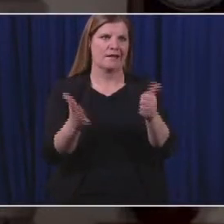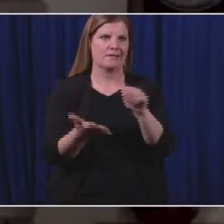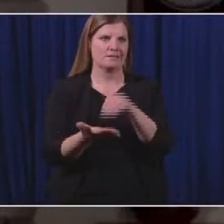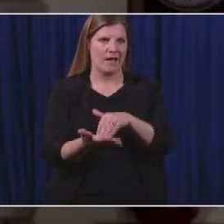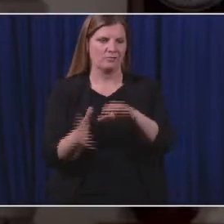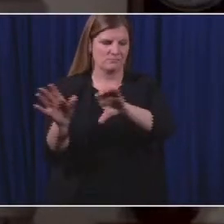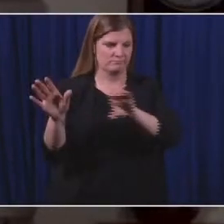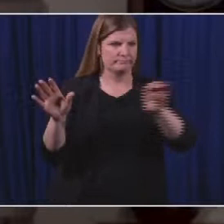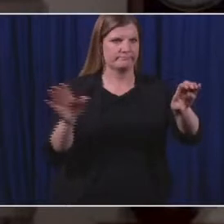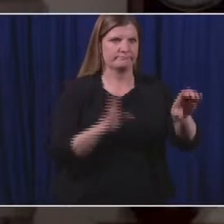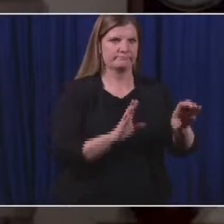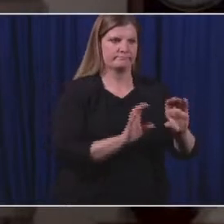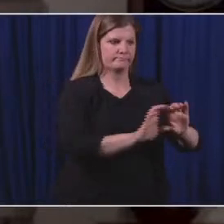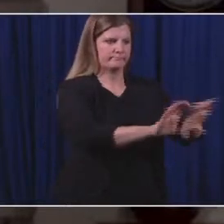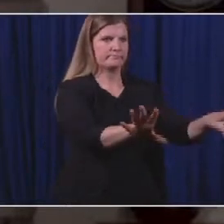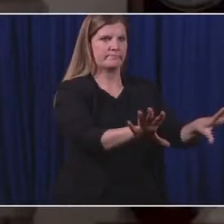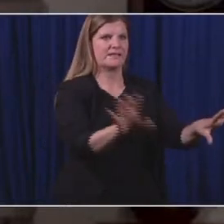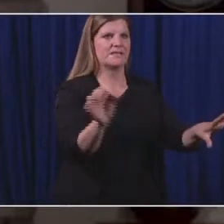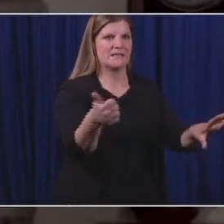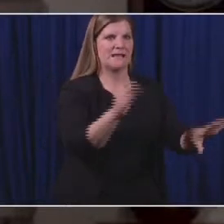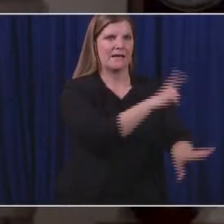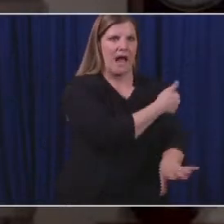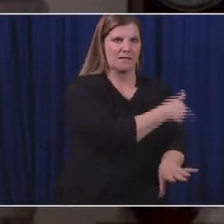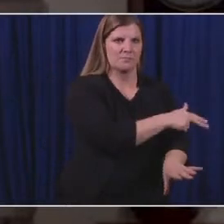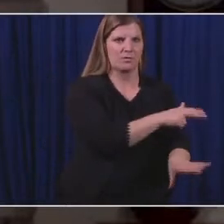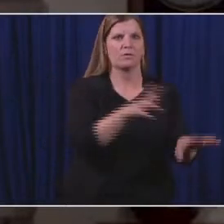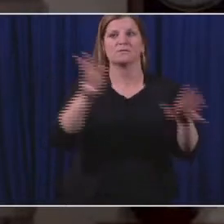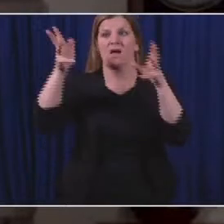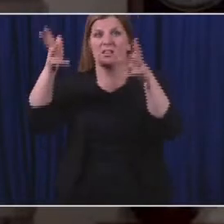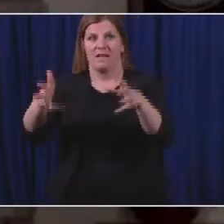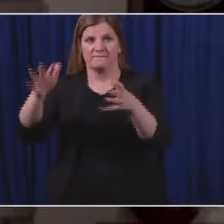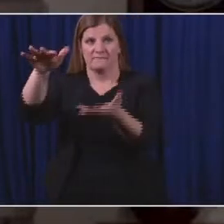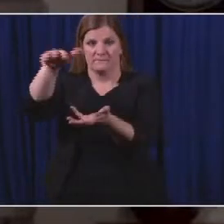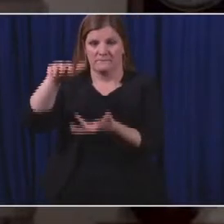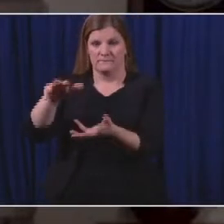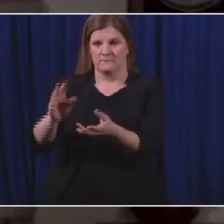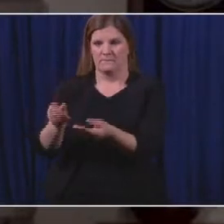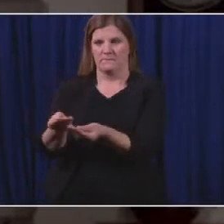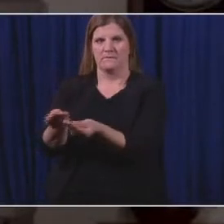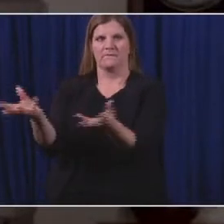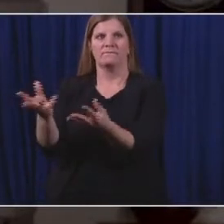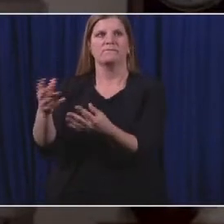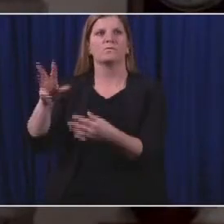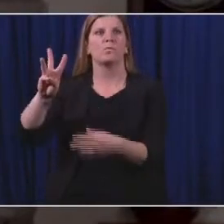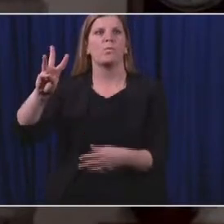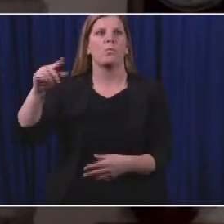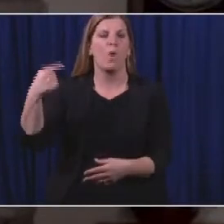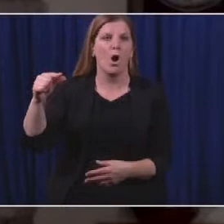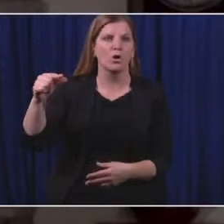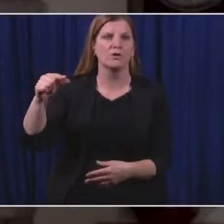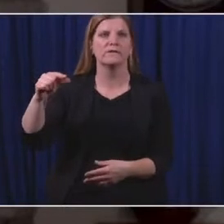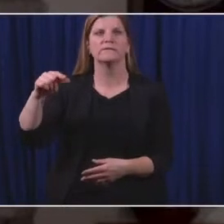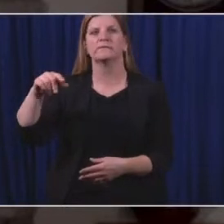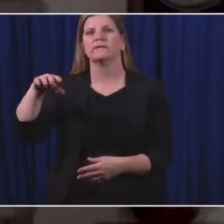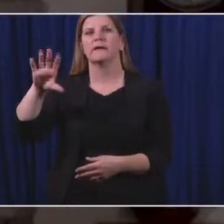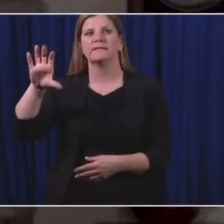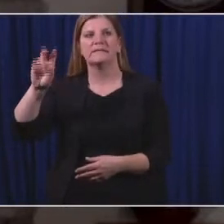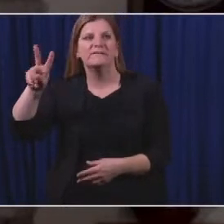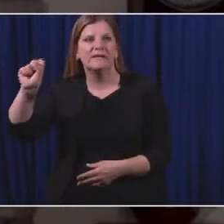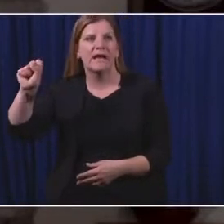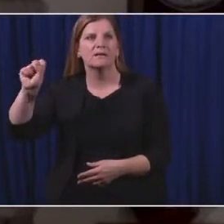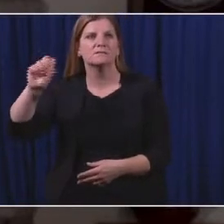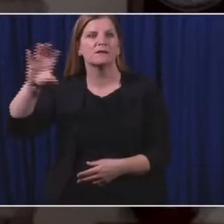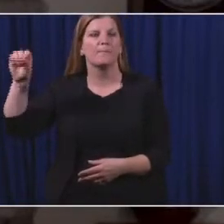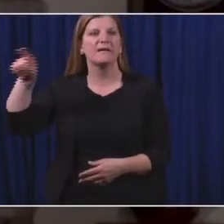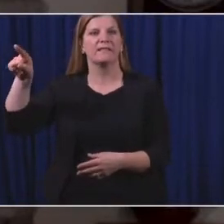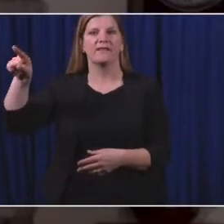to Walgreens, CVS, as they get ready to start on Friday in Ohio, vaccination in our